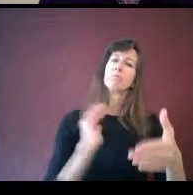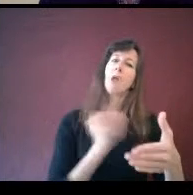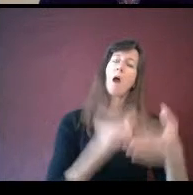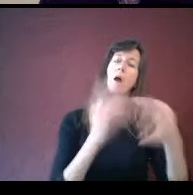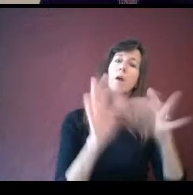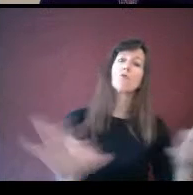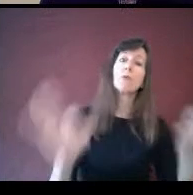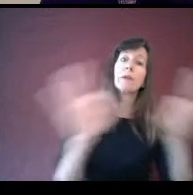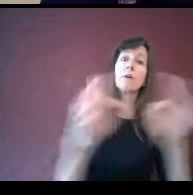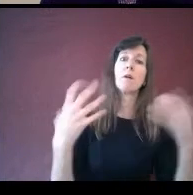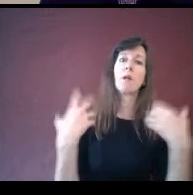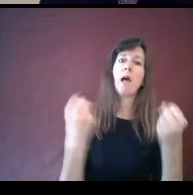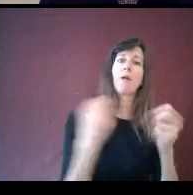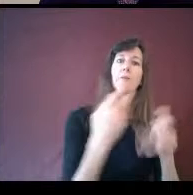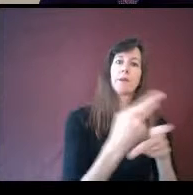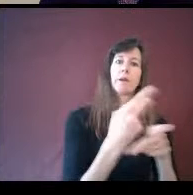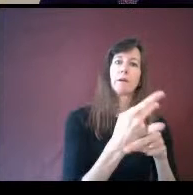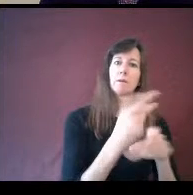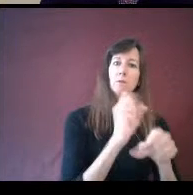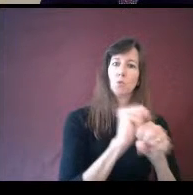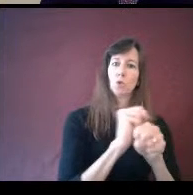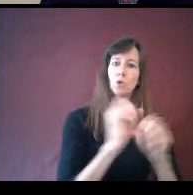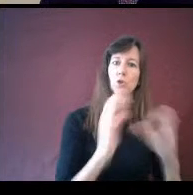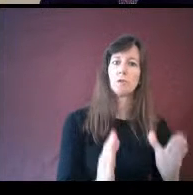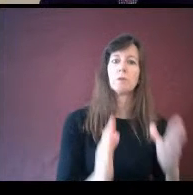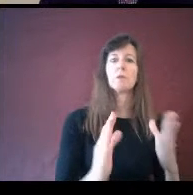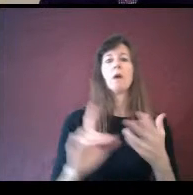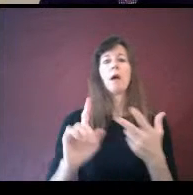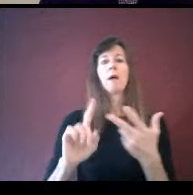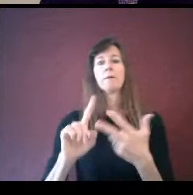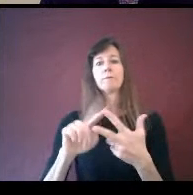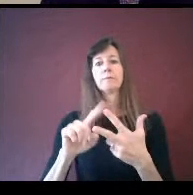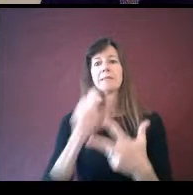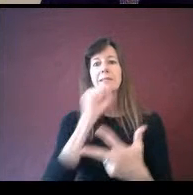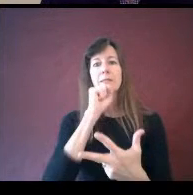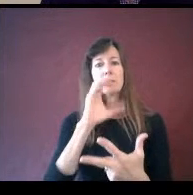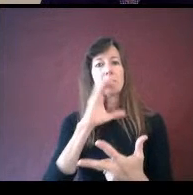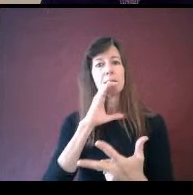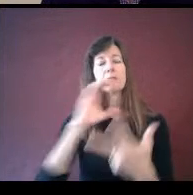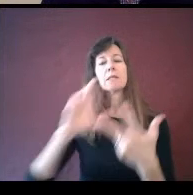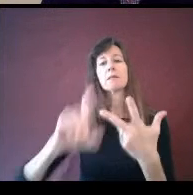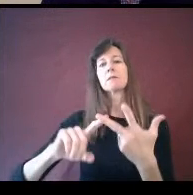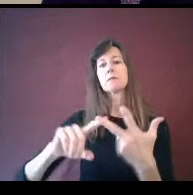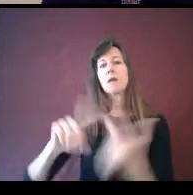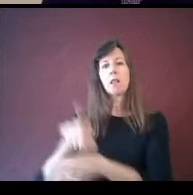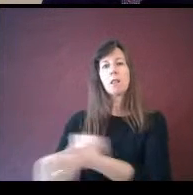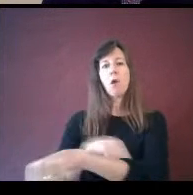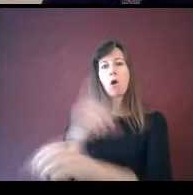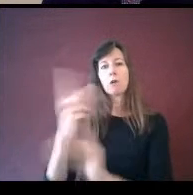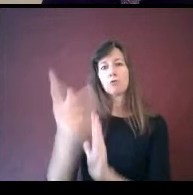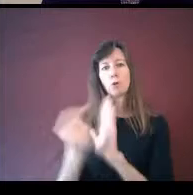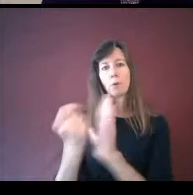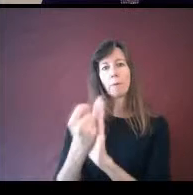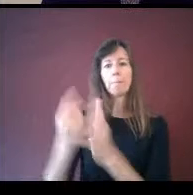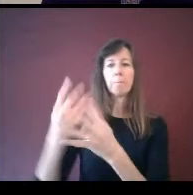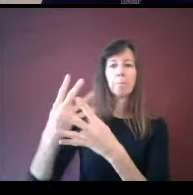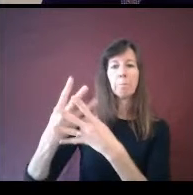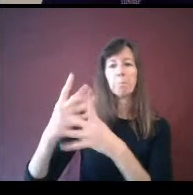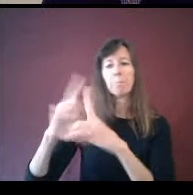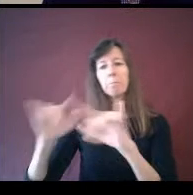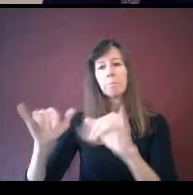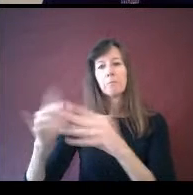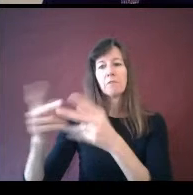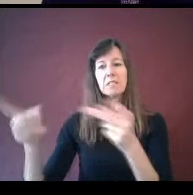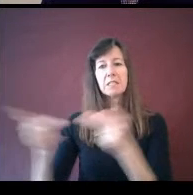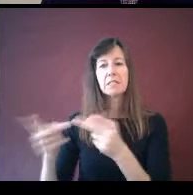long-term senior care facilities, and other long-term care facilities. Starting very shortly, we will be also starting to